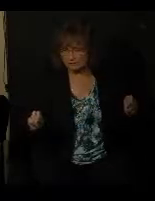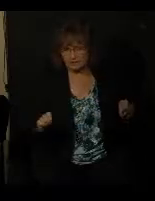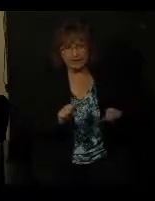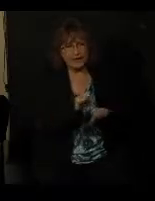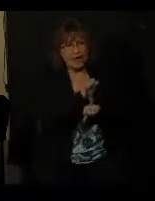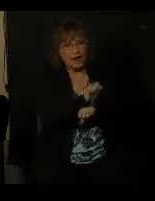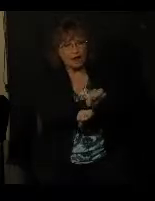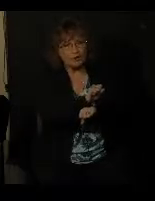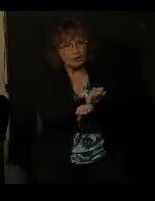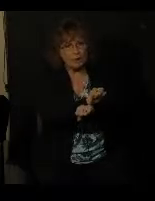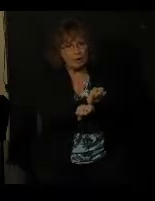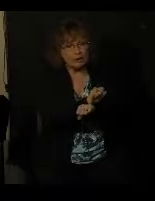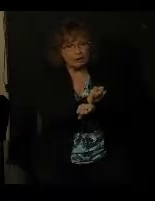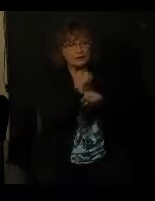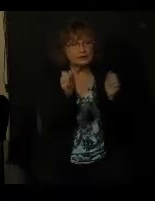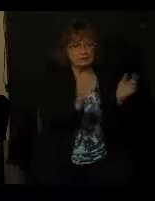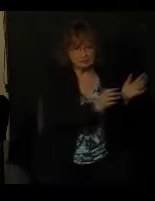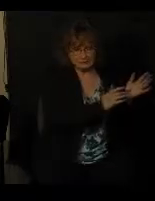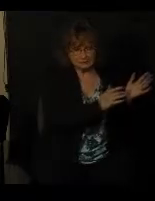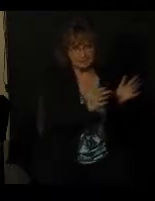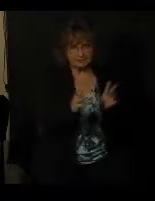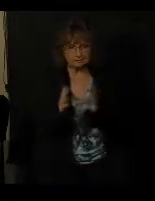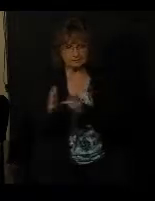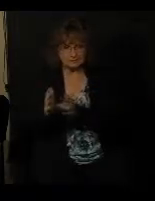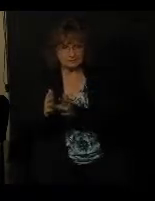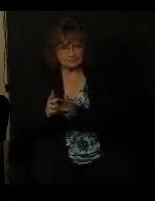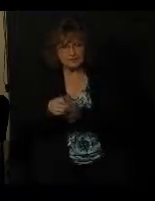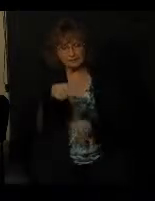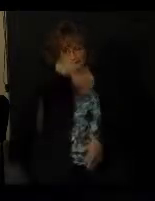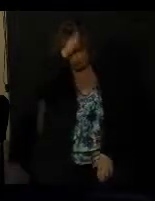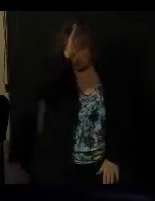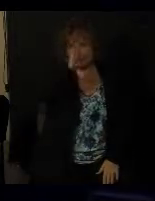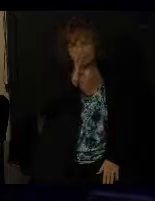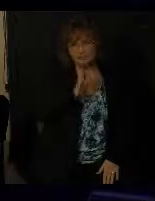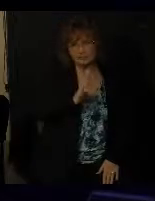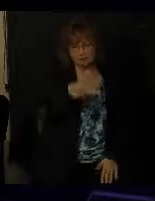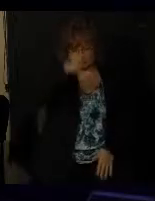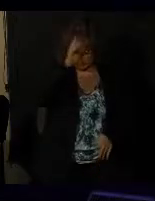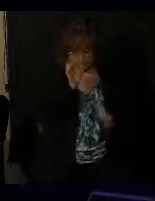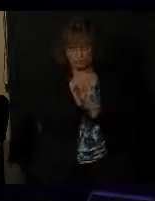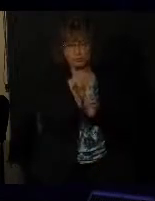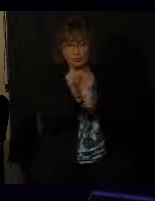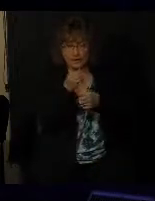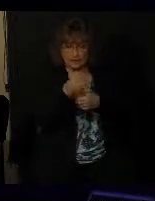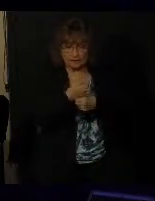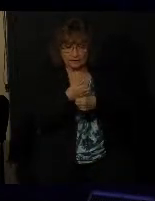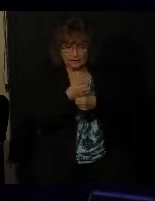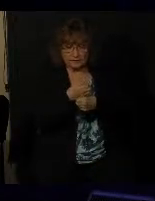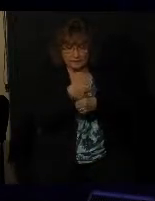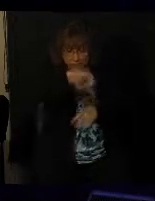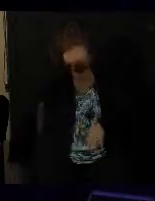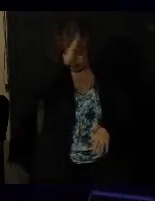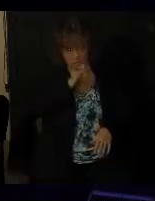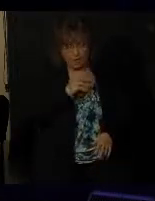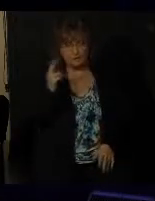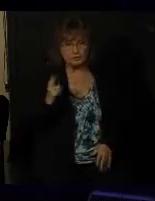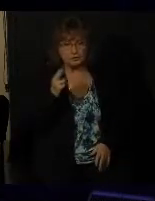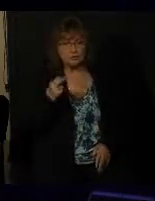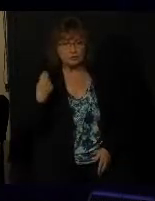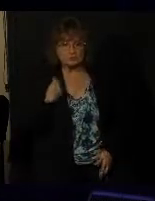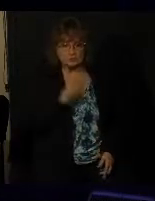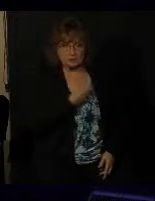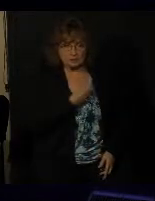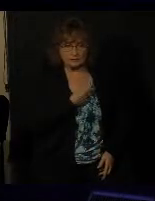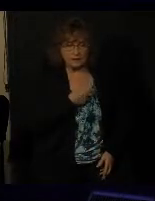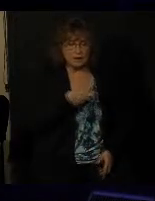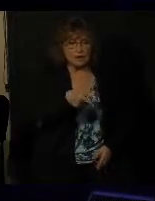So what do we get from this? God chooses. God created. God creates. God sustains. God carries. God